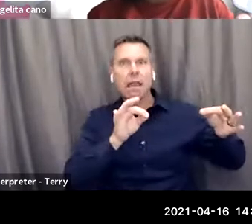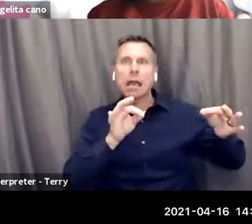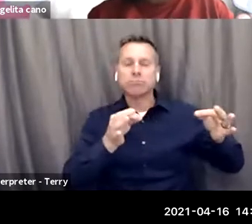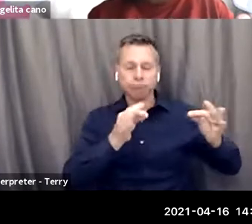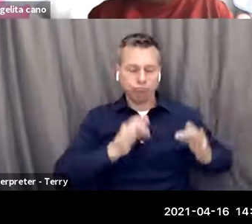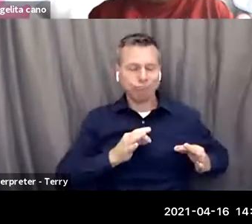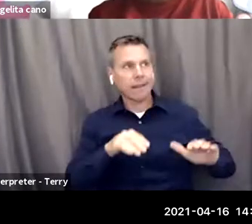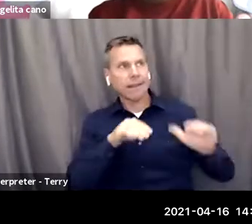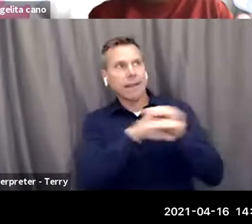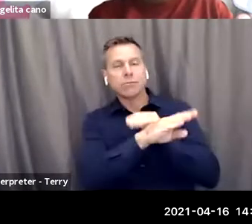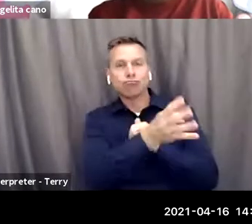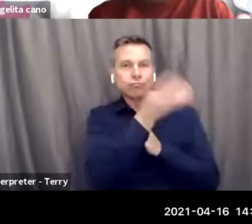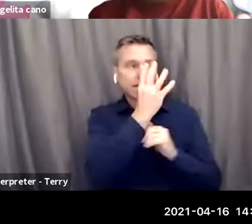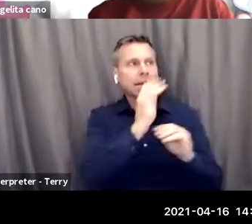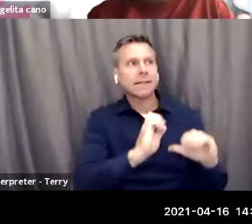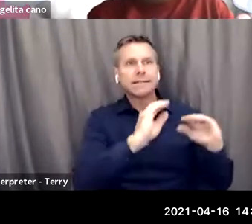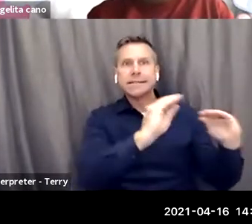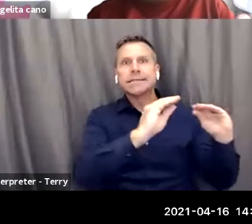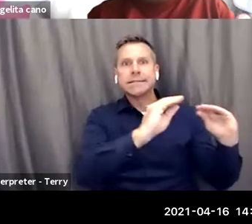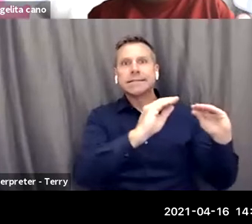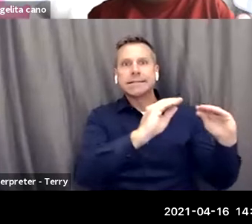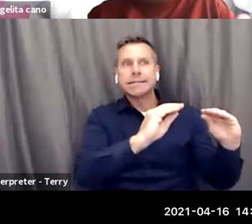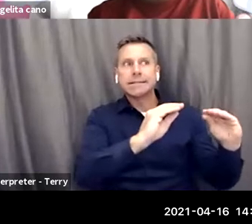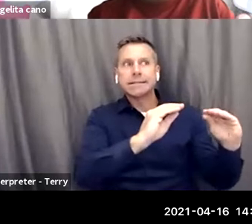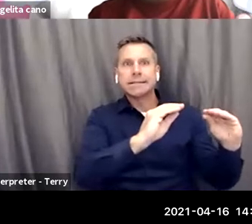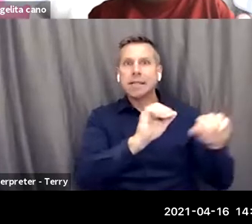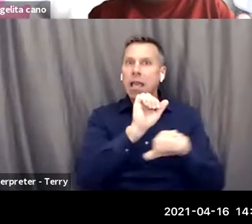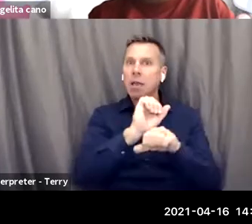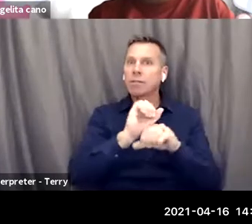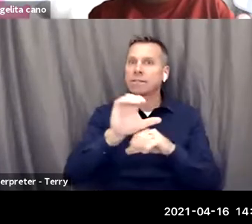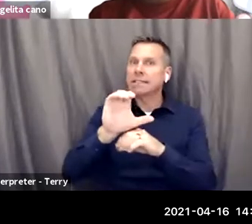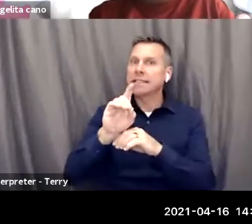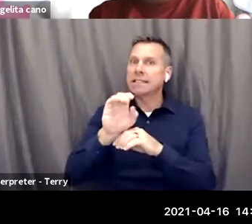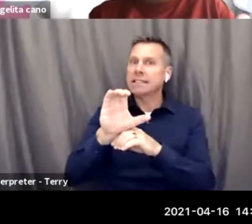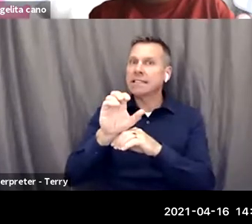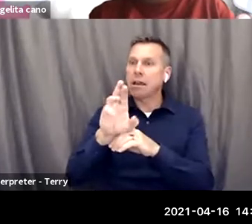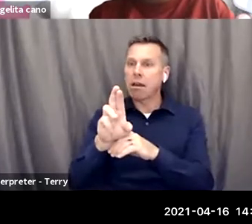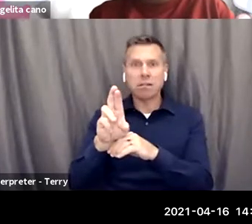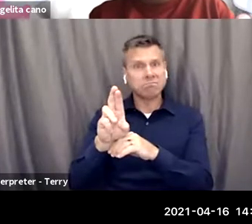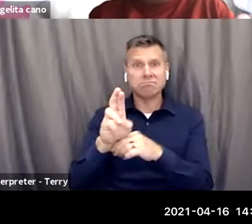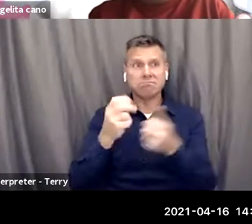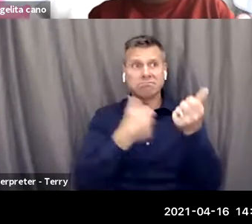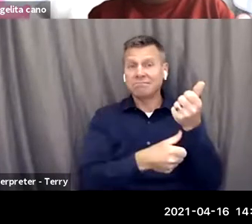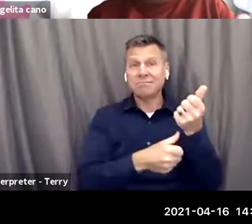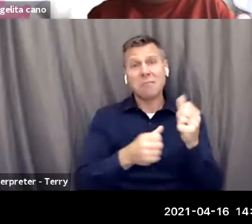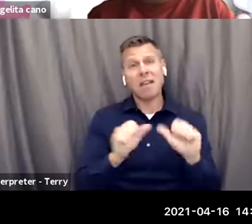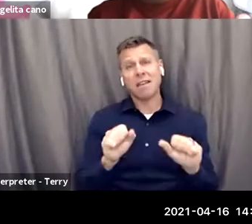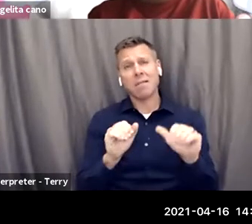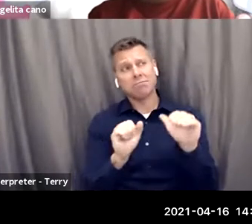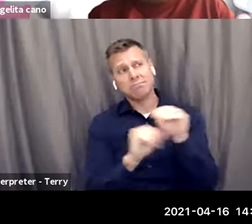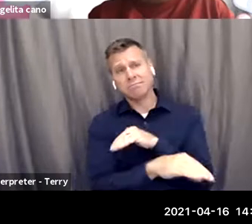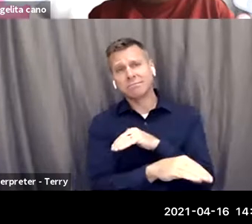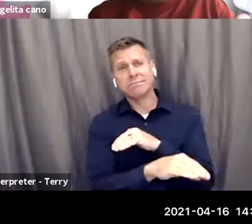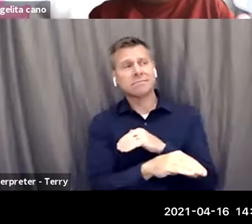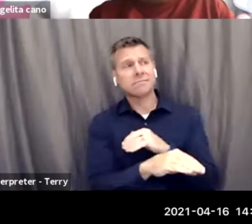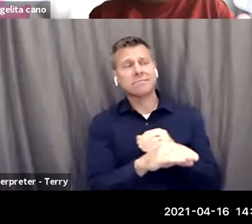prison to teach. I don't work for CDCR, but I do go back into prison and teach. So